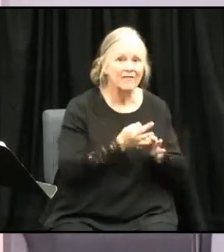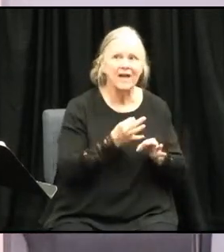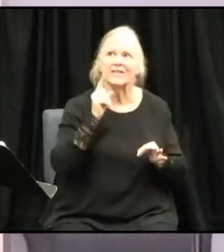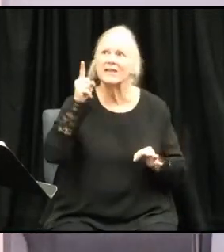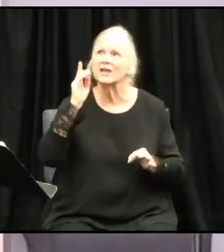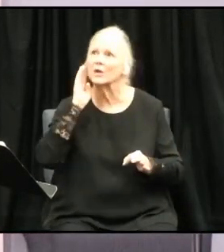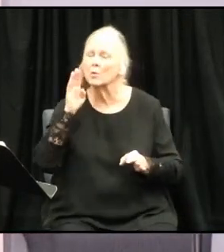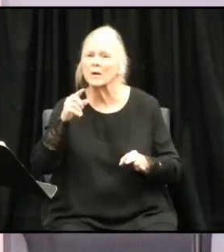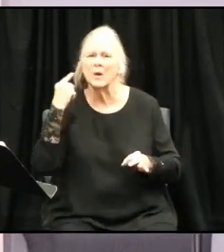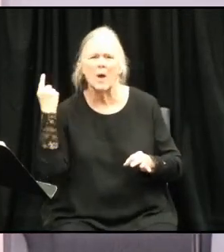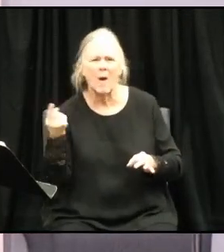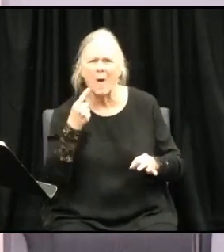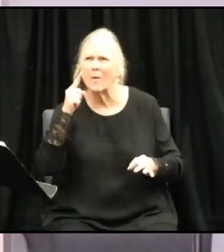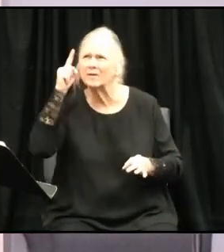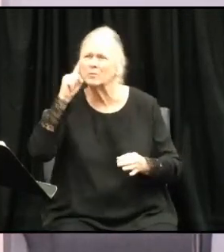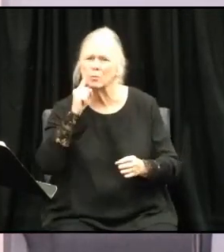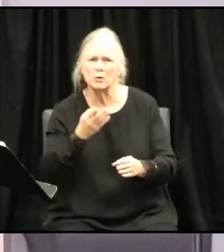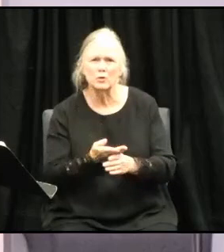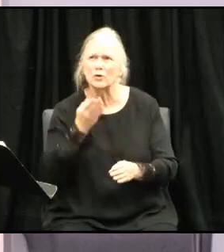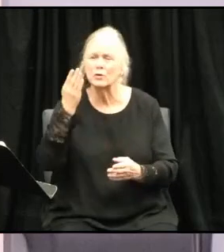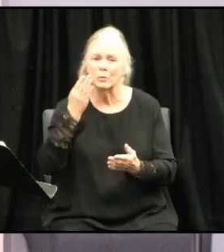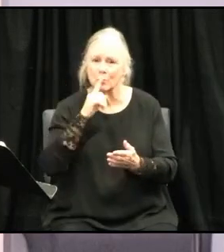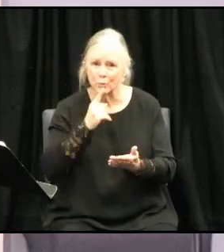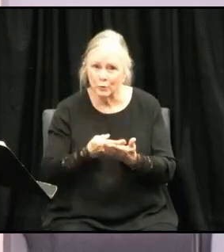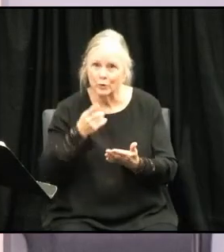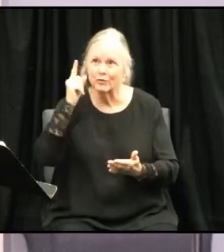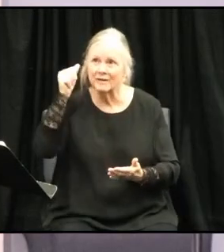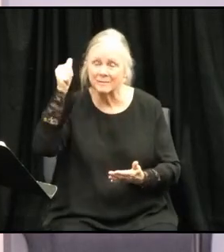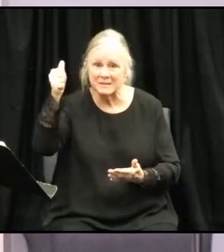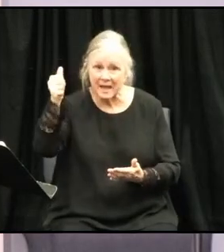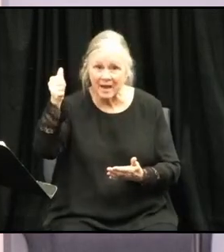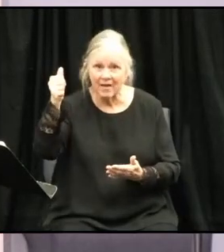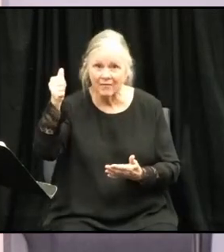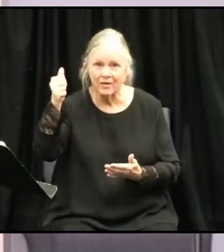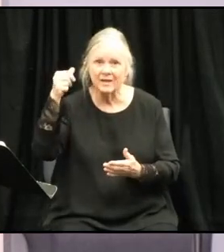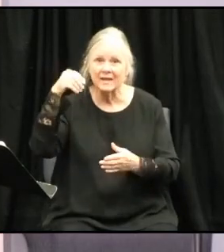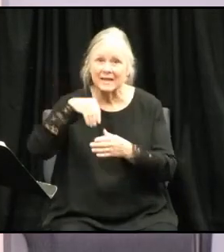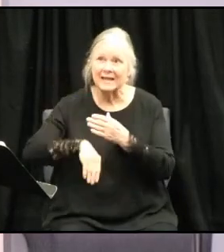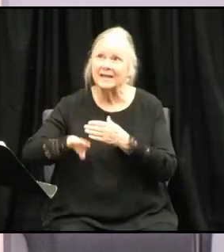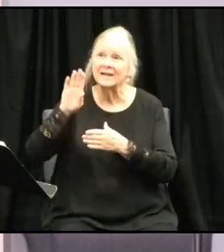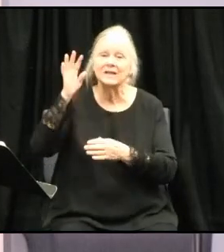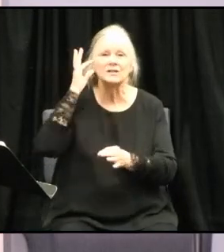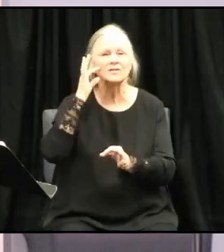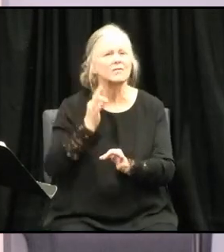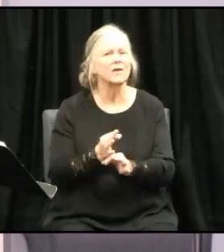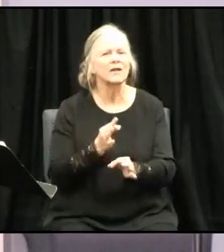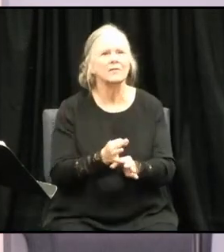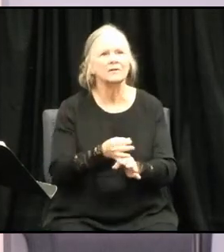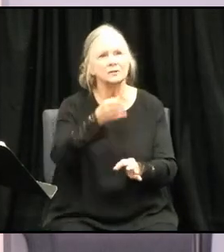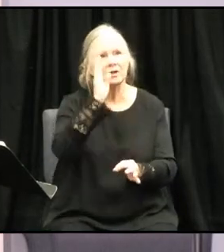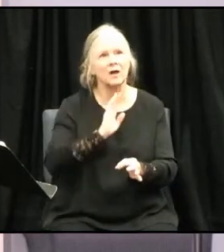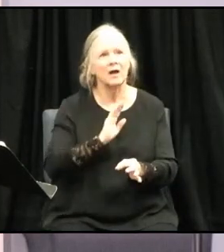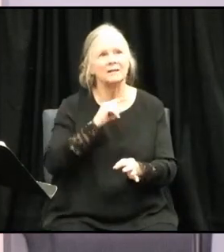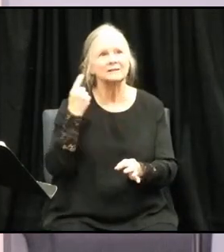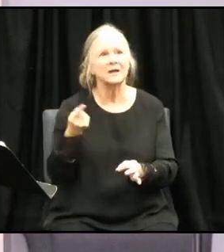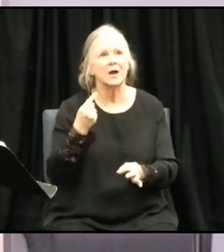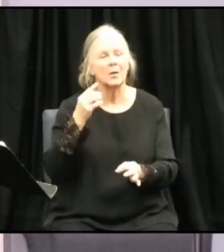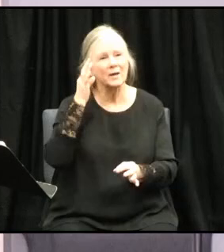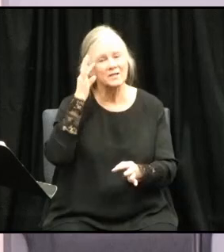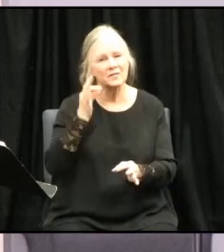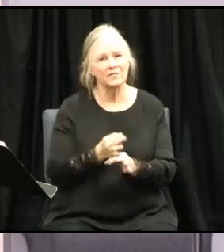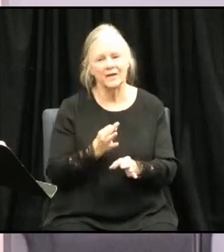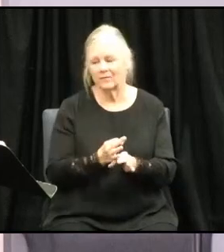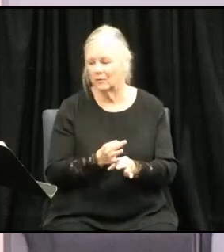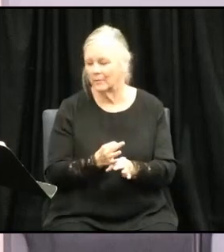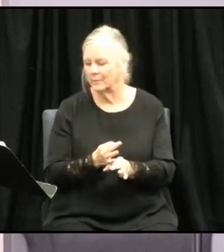of himself. It's who he is. Our God is faithful. Amen. And with that, let's go ahead and turn to our text in